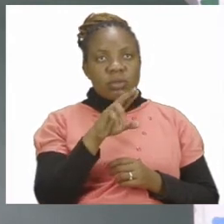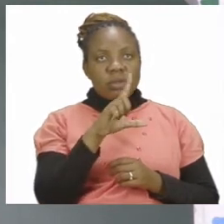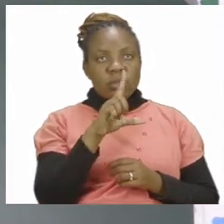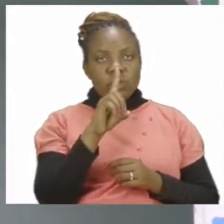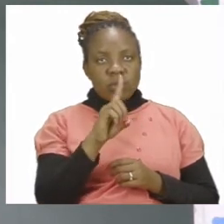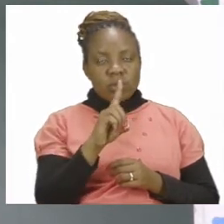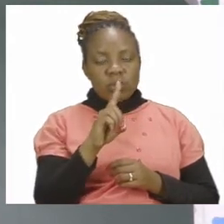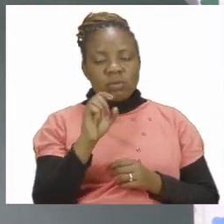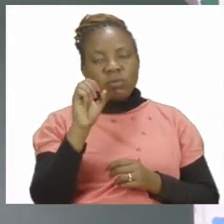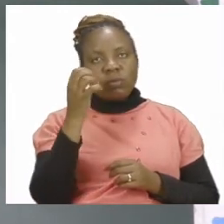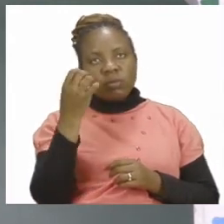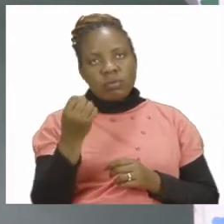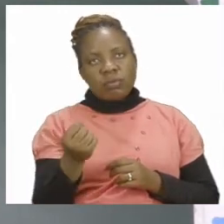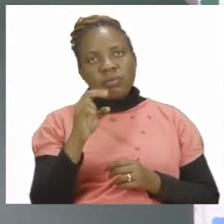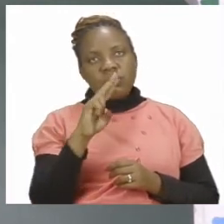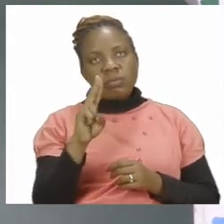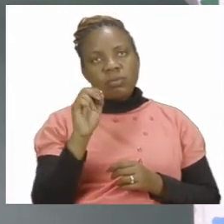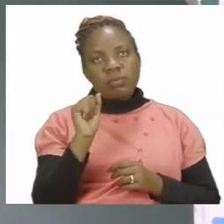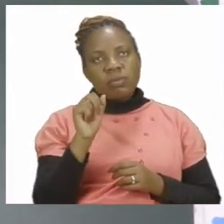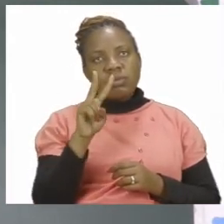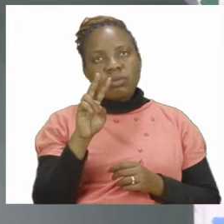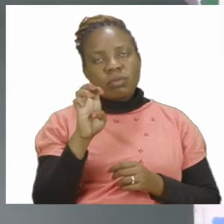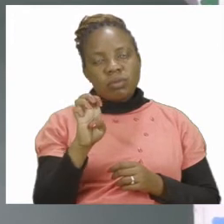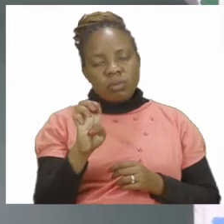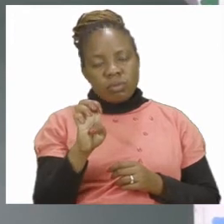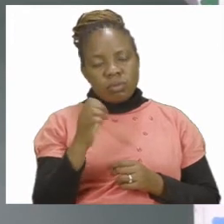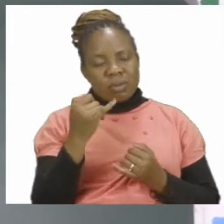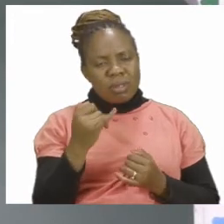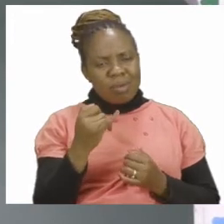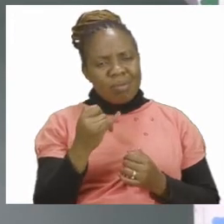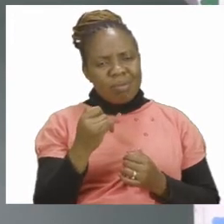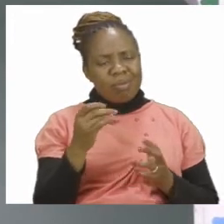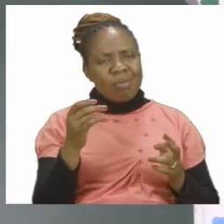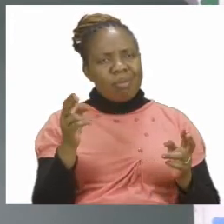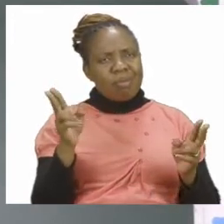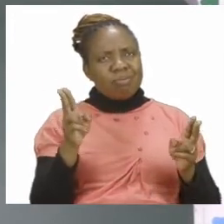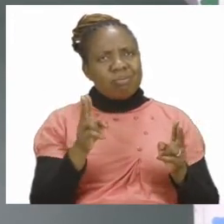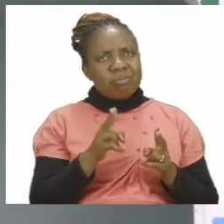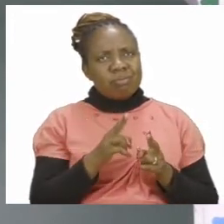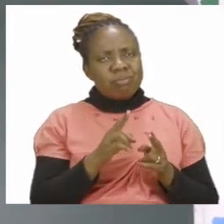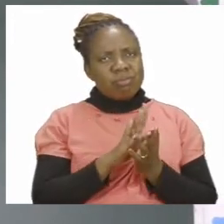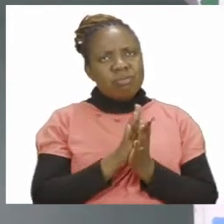And if we make a contraction out of these two words, it becomes could